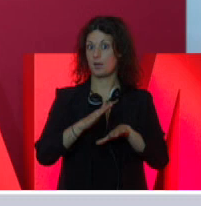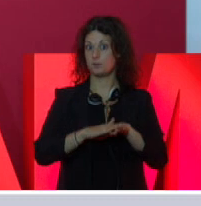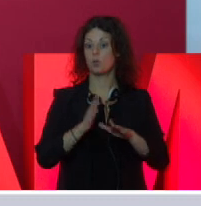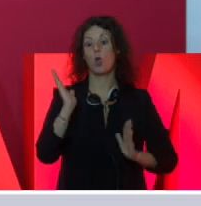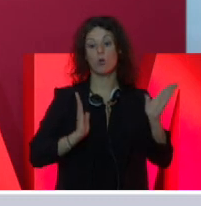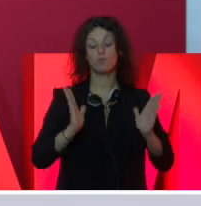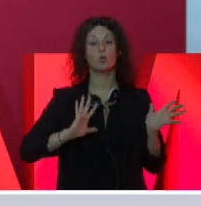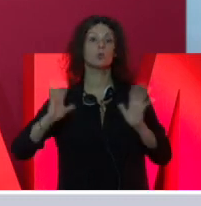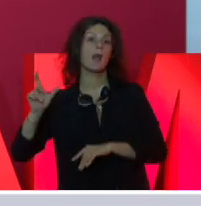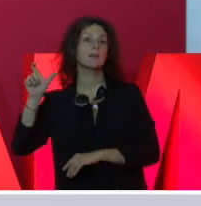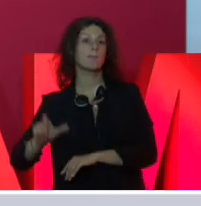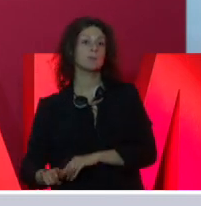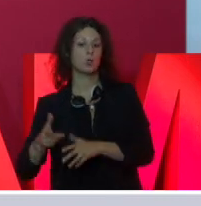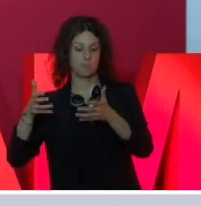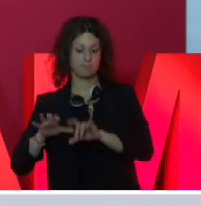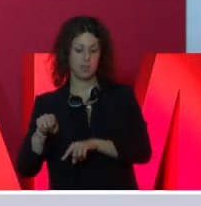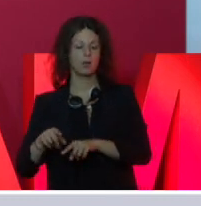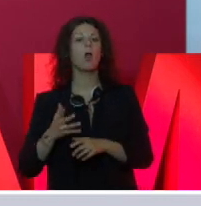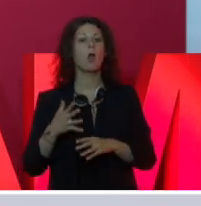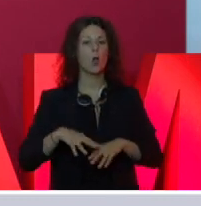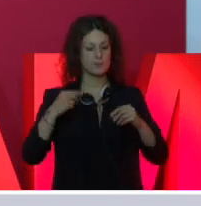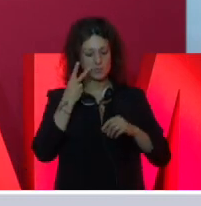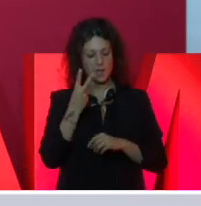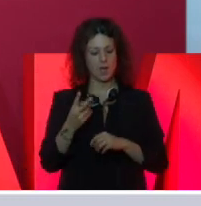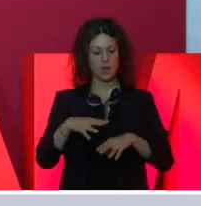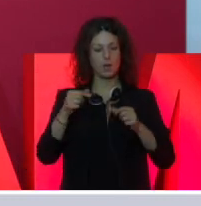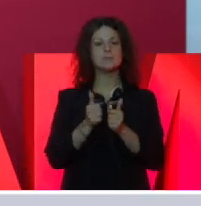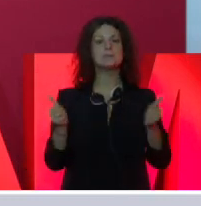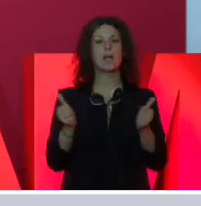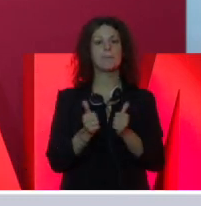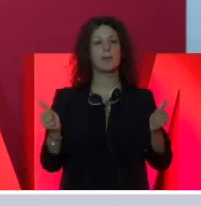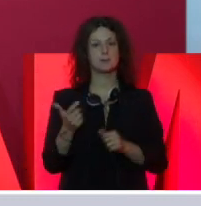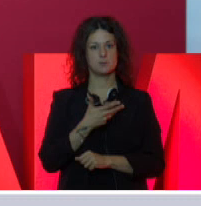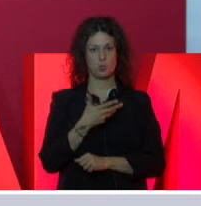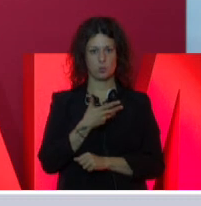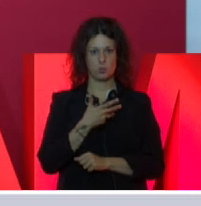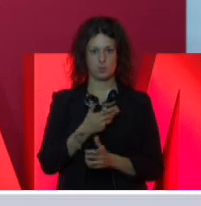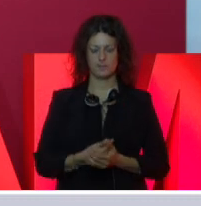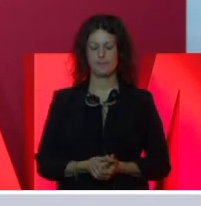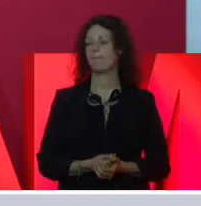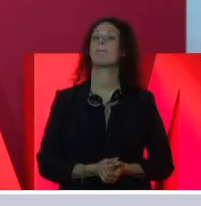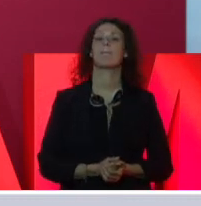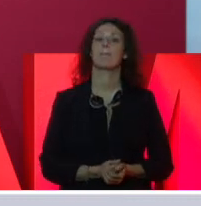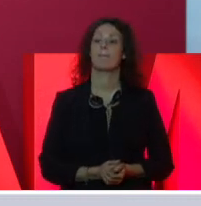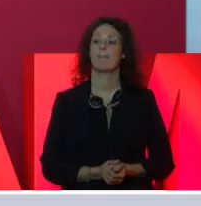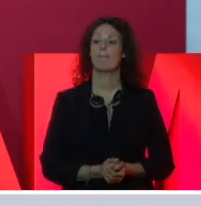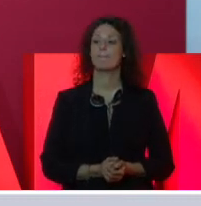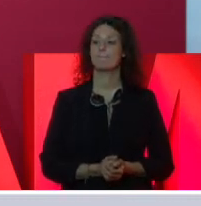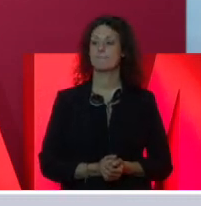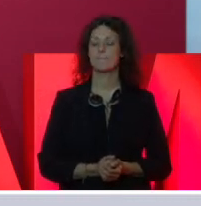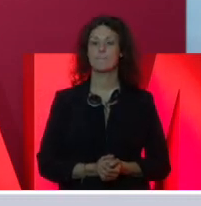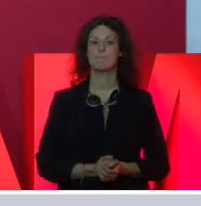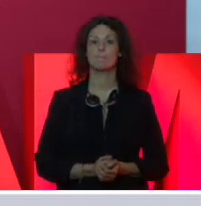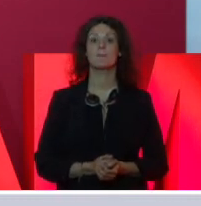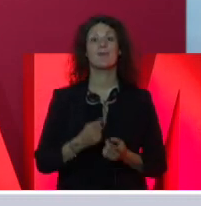random people that ask for loans. We can apply this type of reasoning to decisions